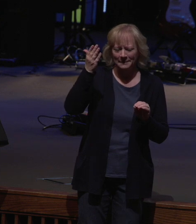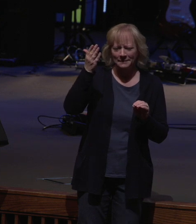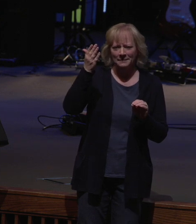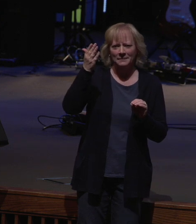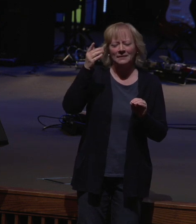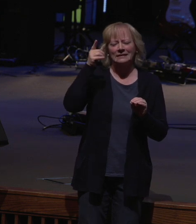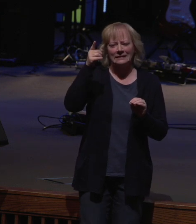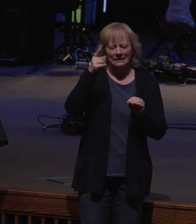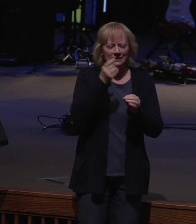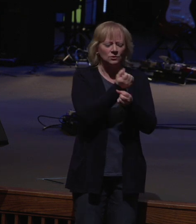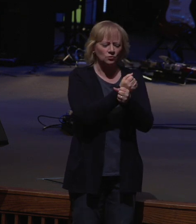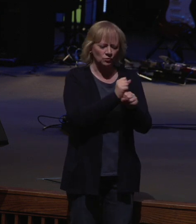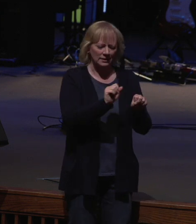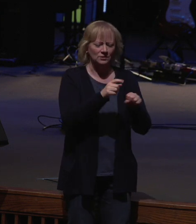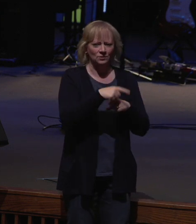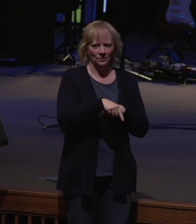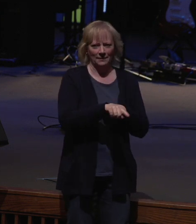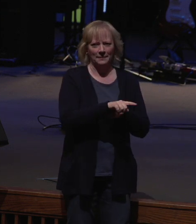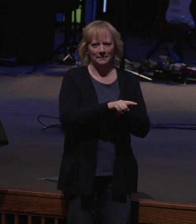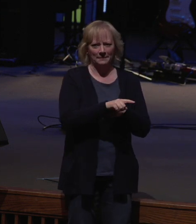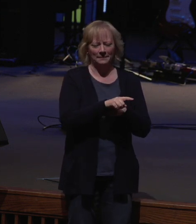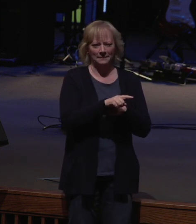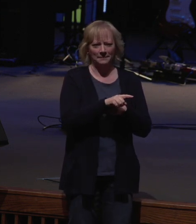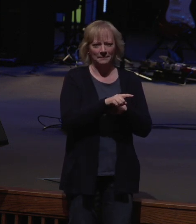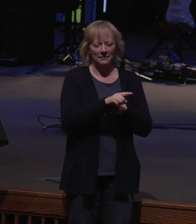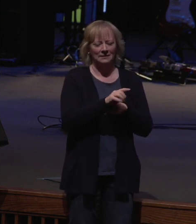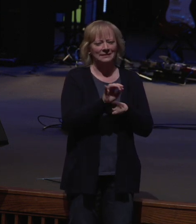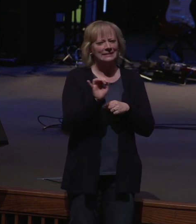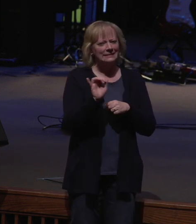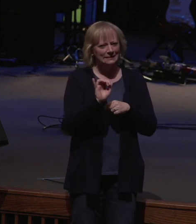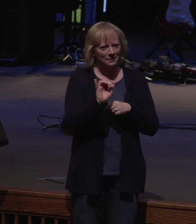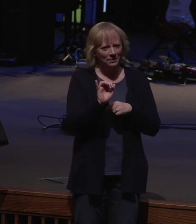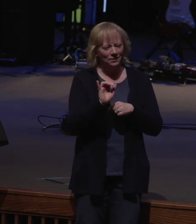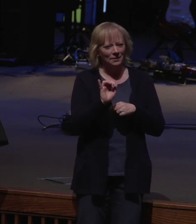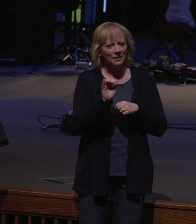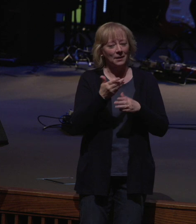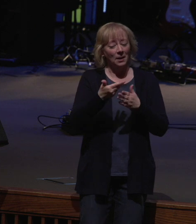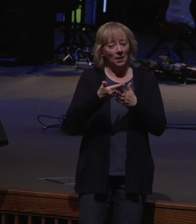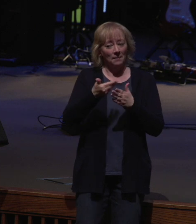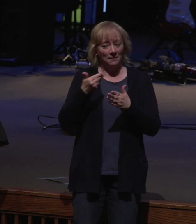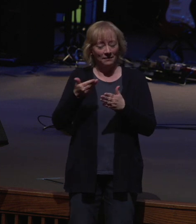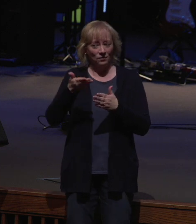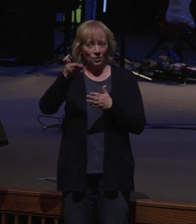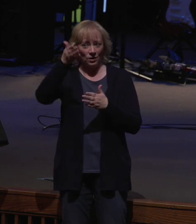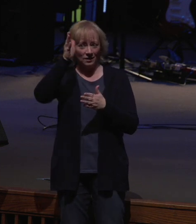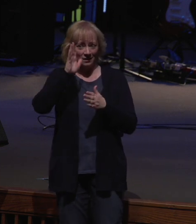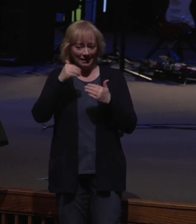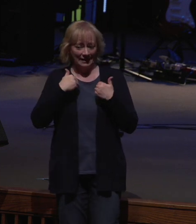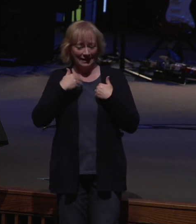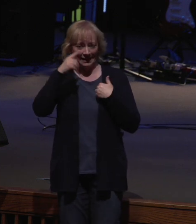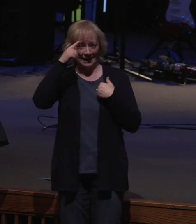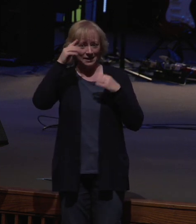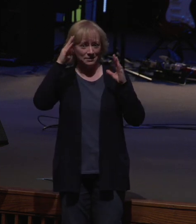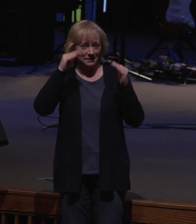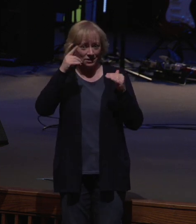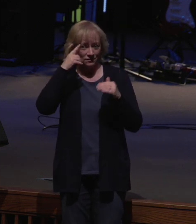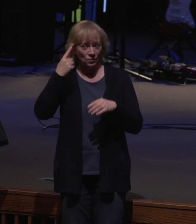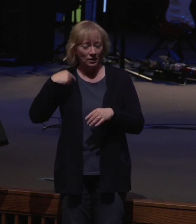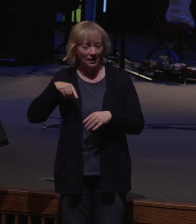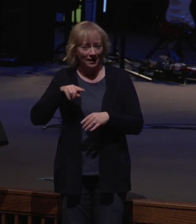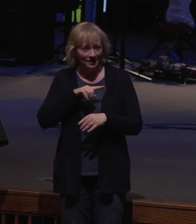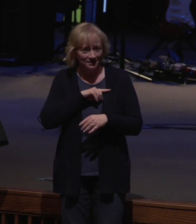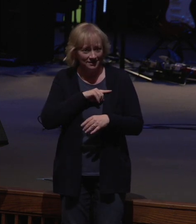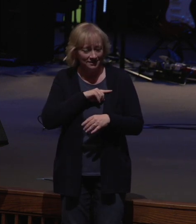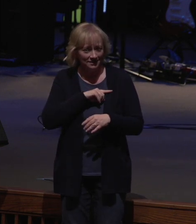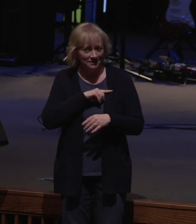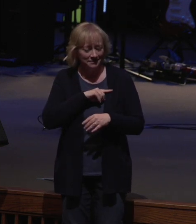he rescued them. And similarly, before God had any expectations of us,